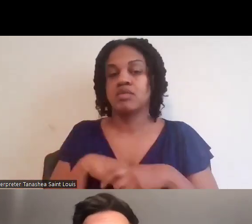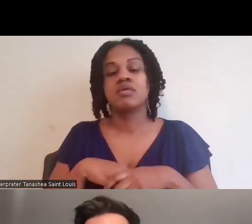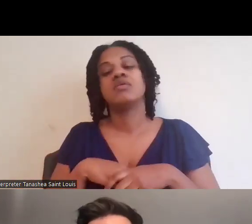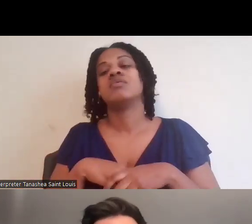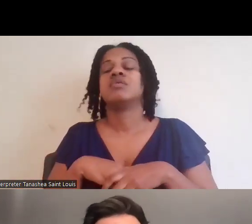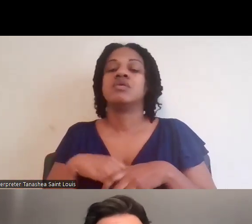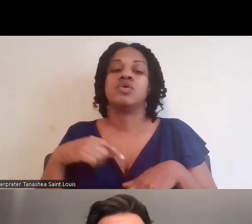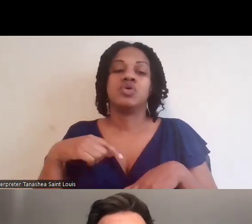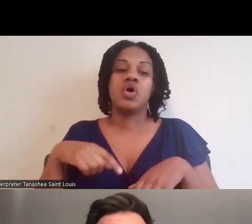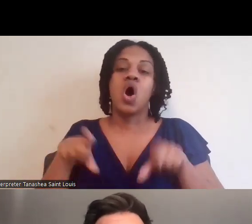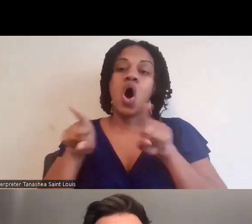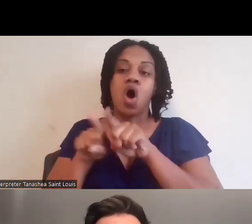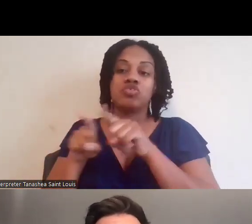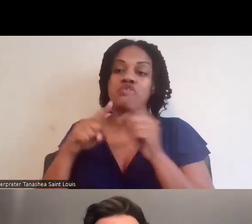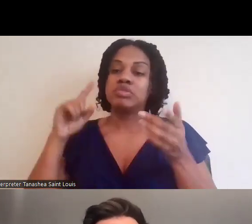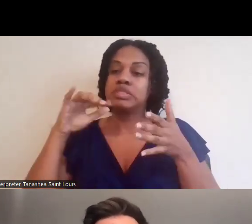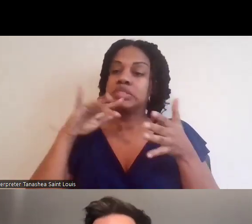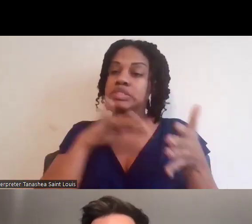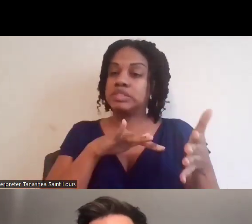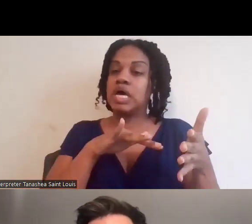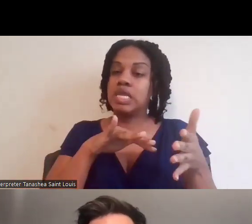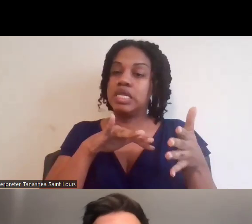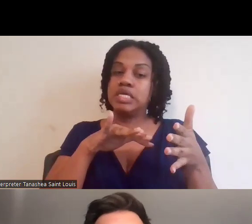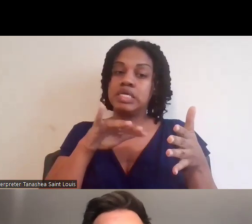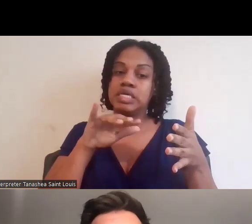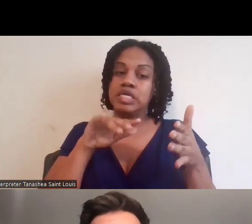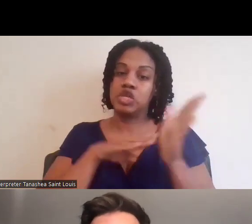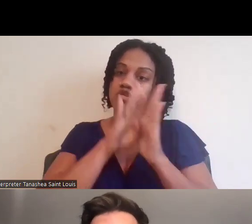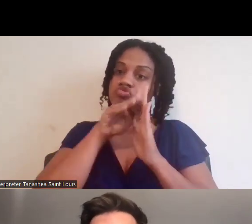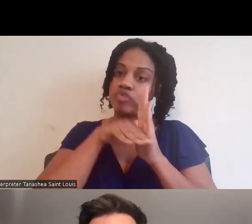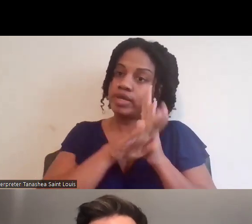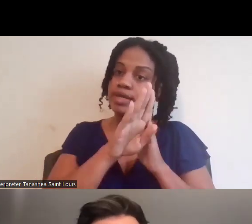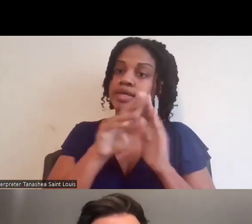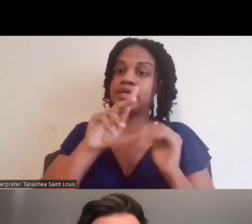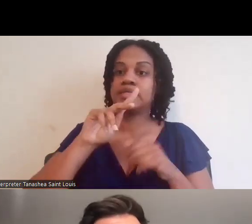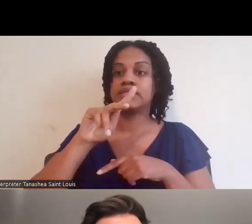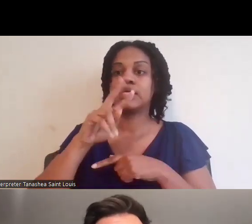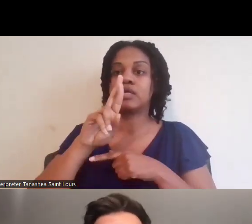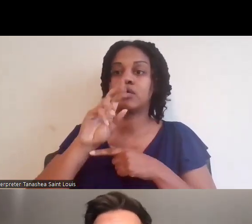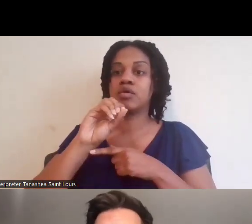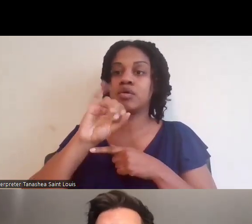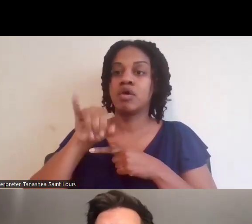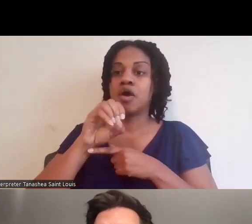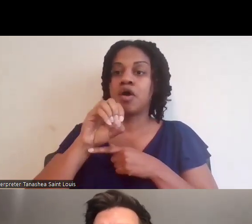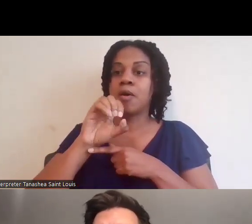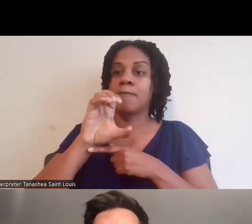And we also studied trends and projections around population,